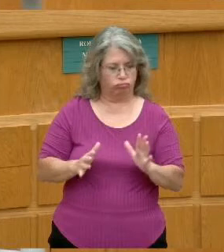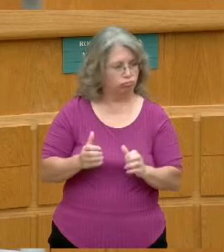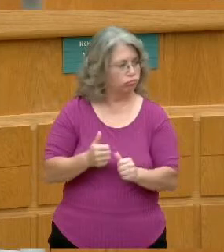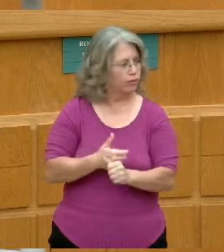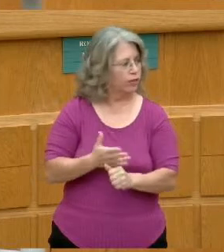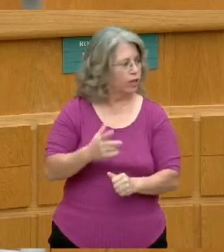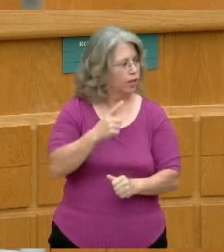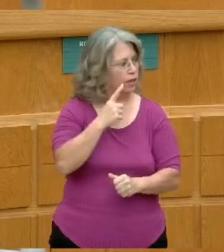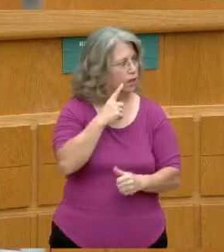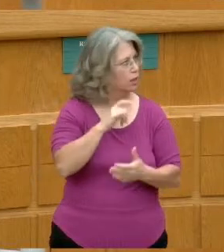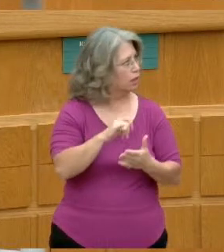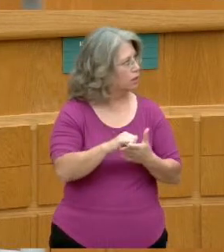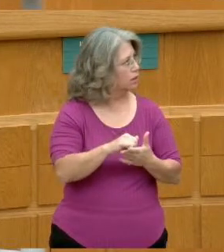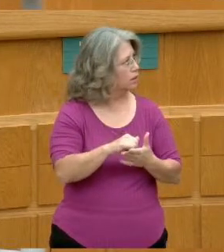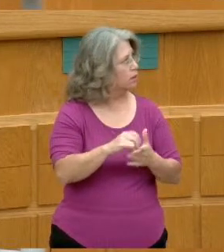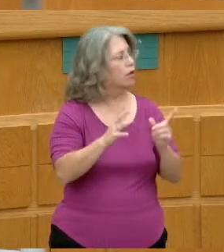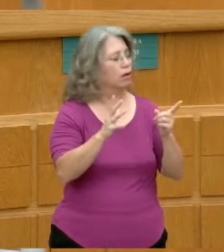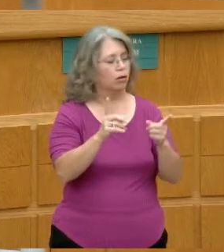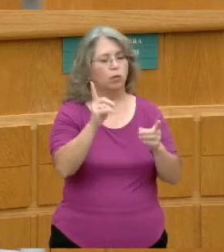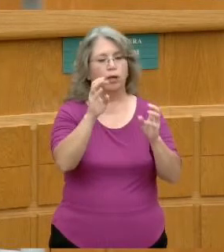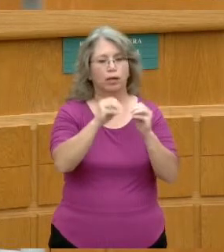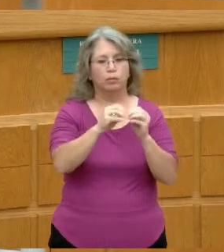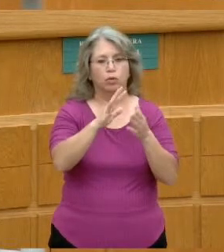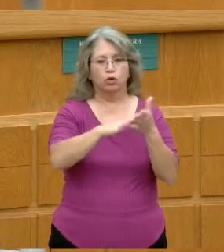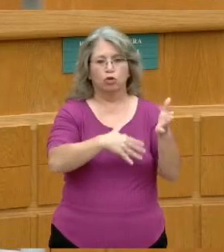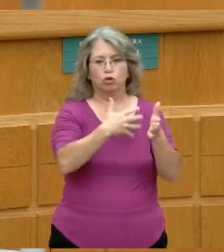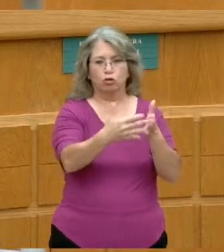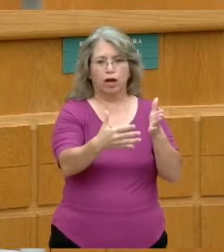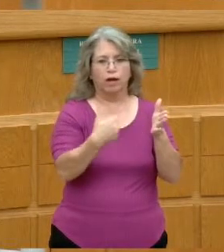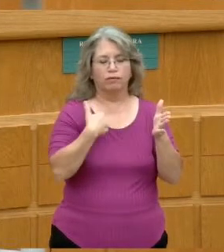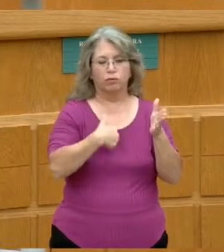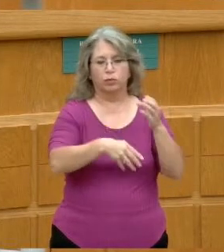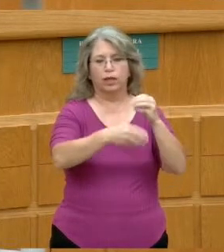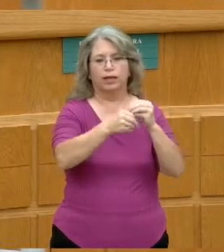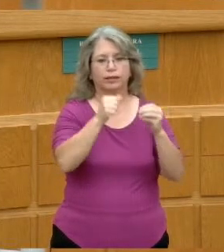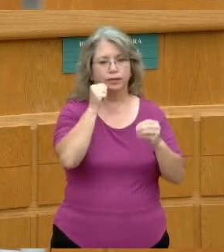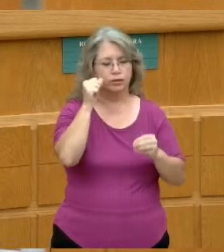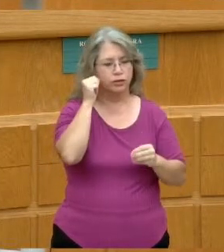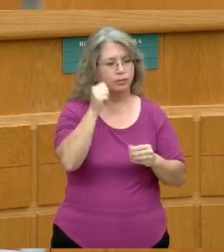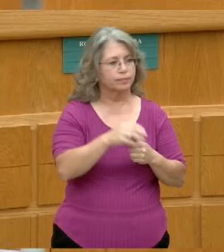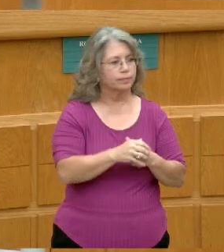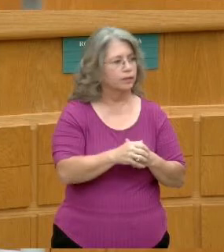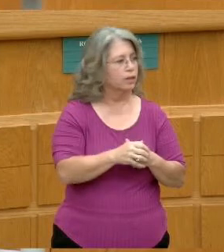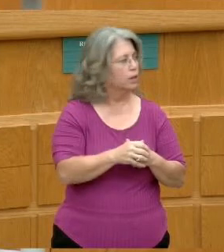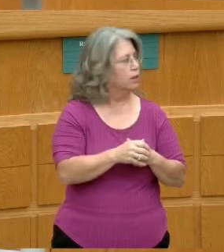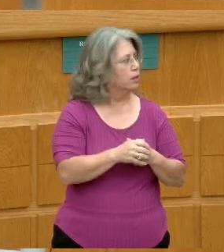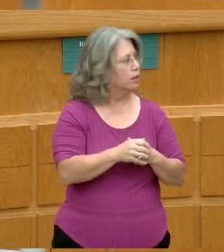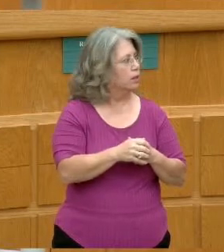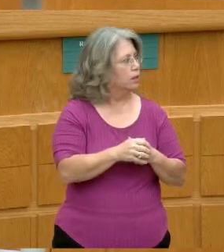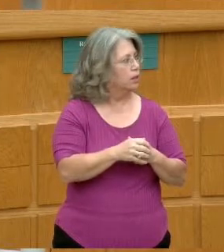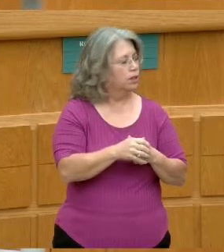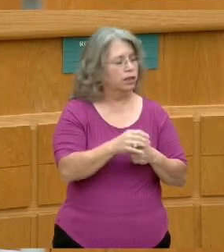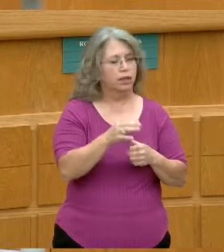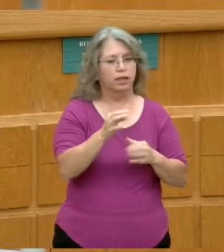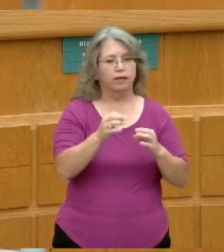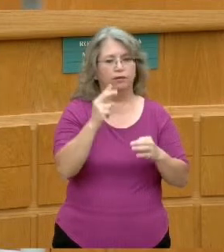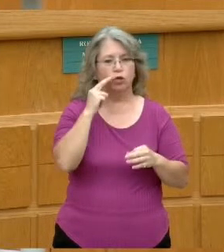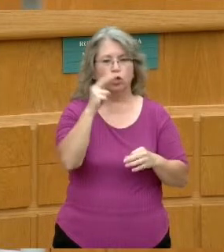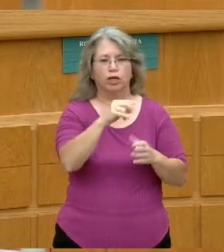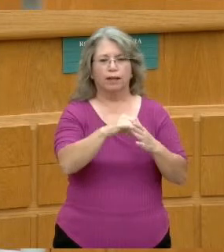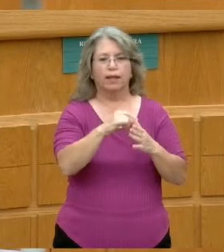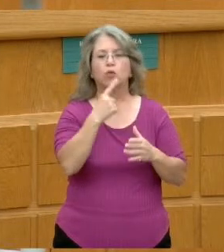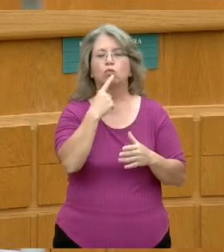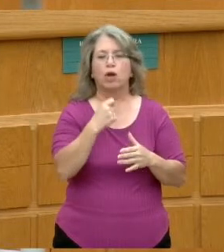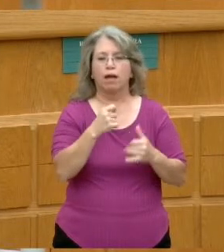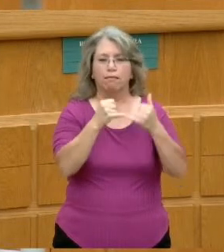I think that's it. Oh, just this one other graph we updated from yesterday to show that if you look at the red line,